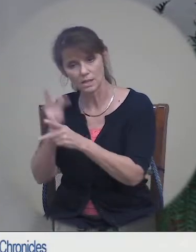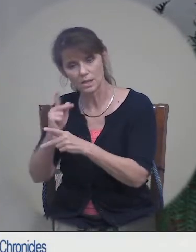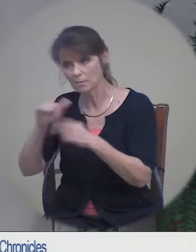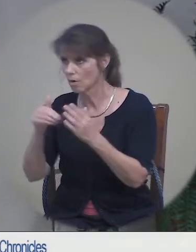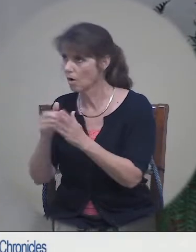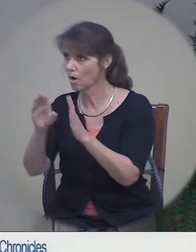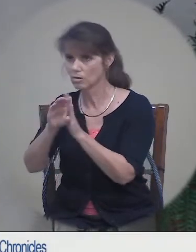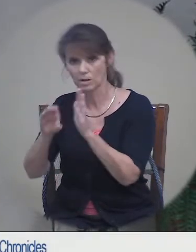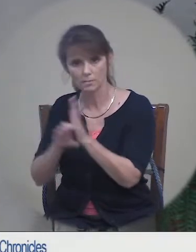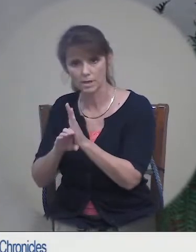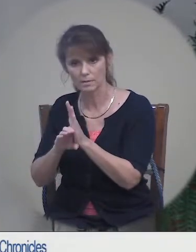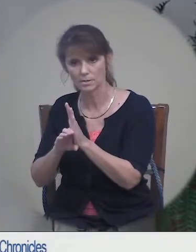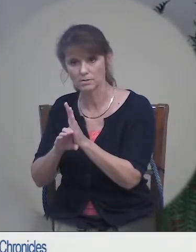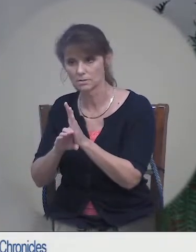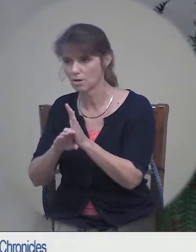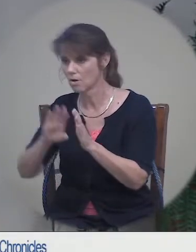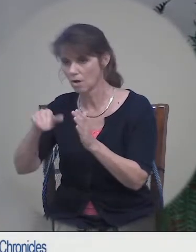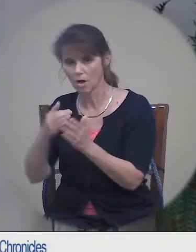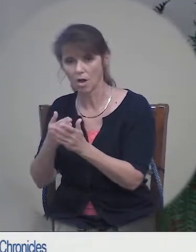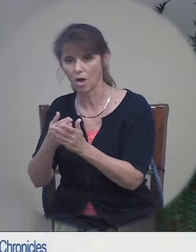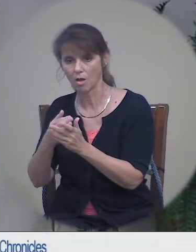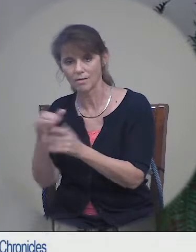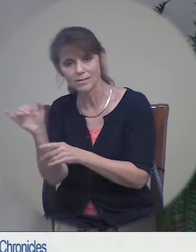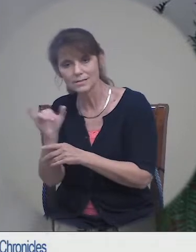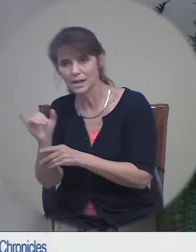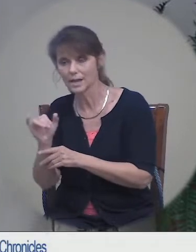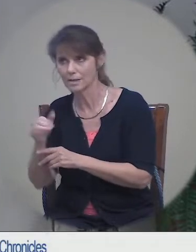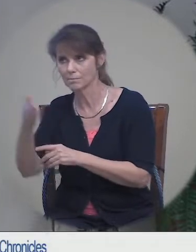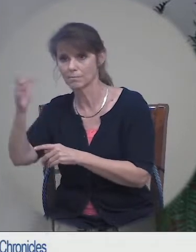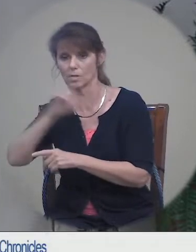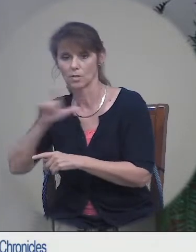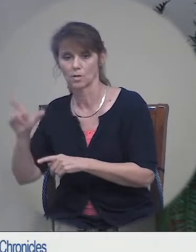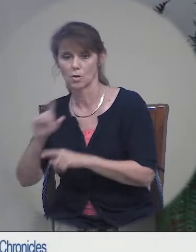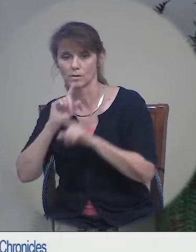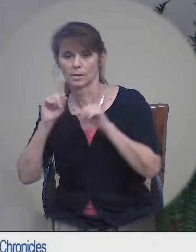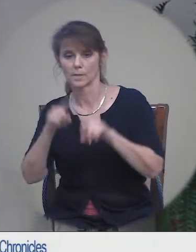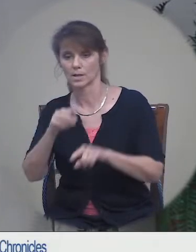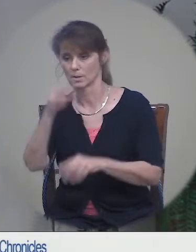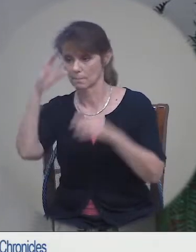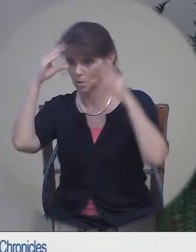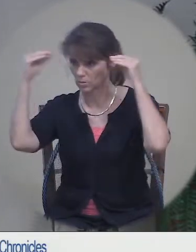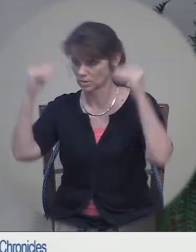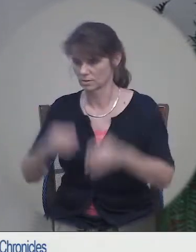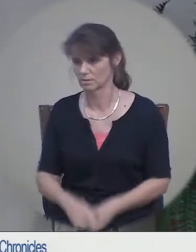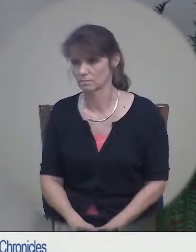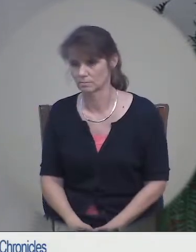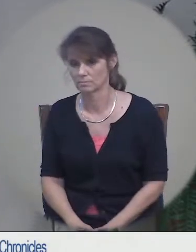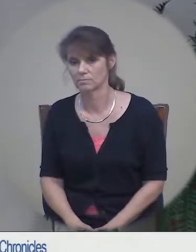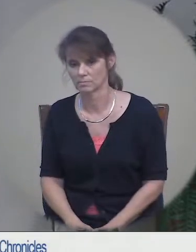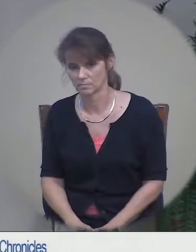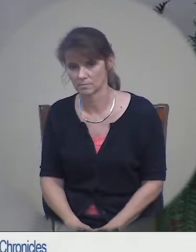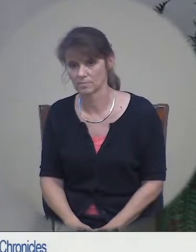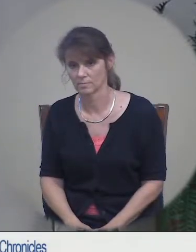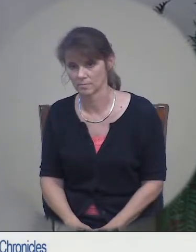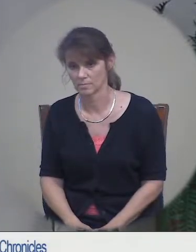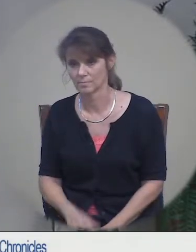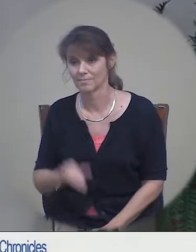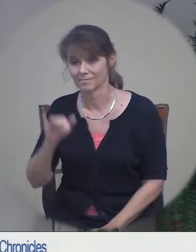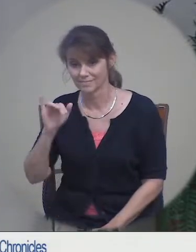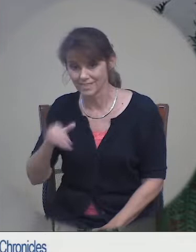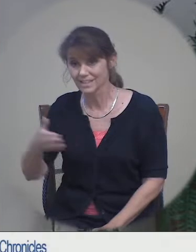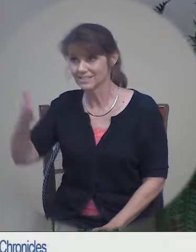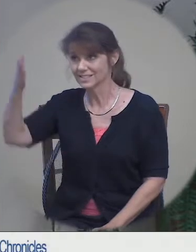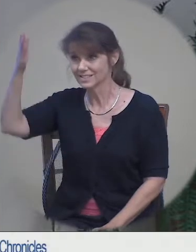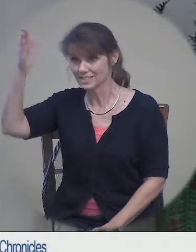had commanded Moses. I mean, that's how God describes his reign, his rule,